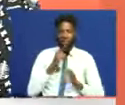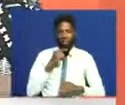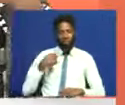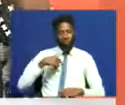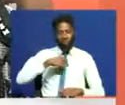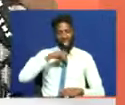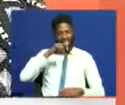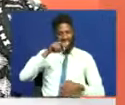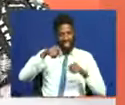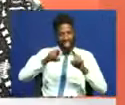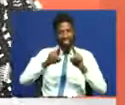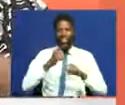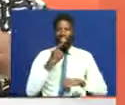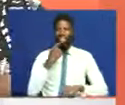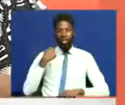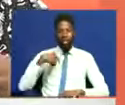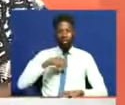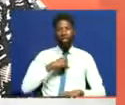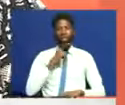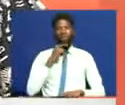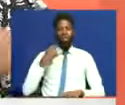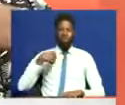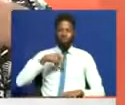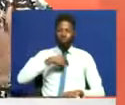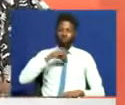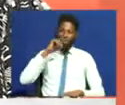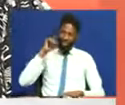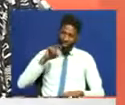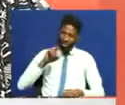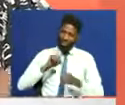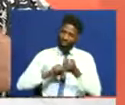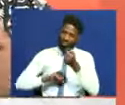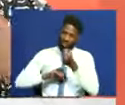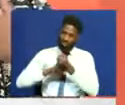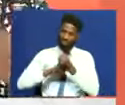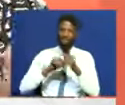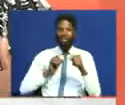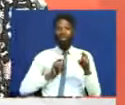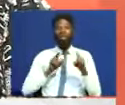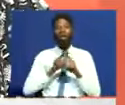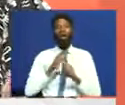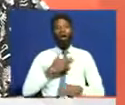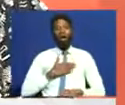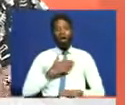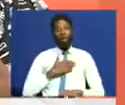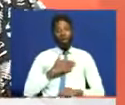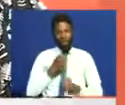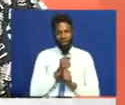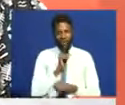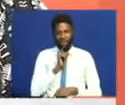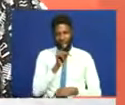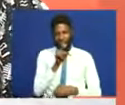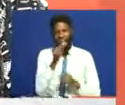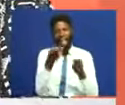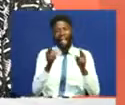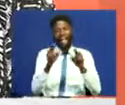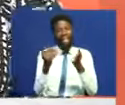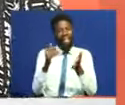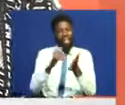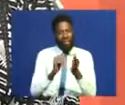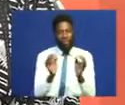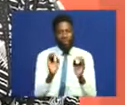say, mm-hmm. as men, can we solidly stand behind our sisters, mm-hmm. so that we can ensure this doesn't happen again? Okay,